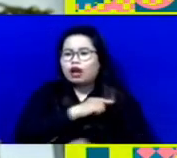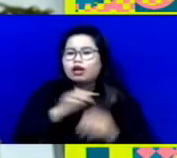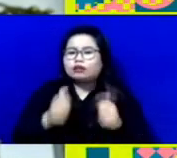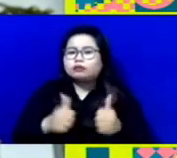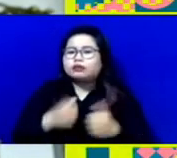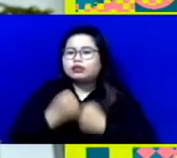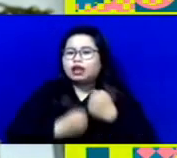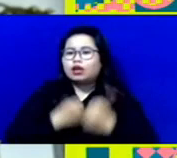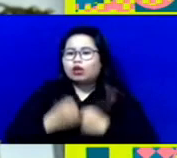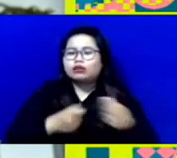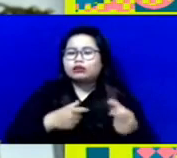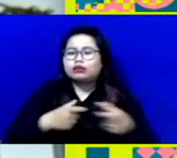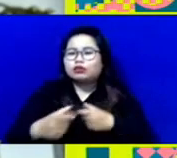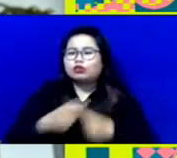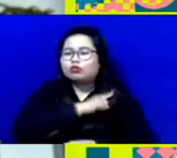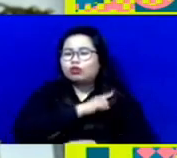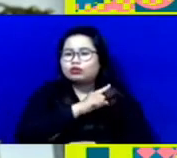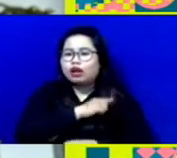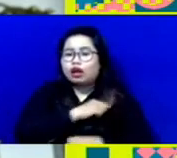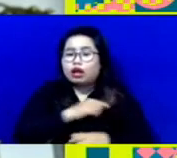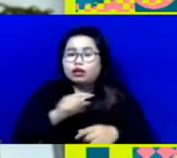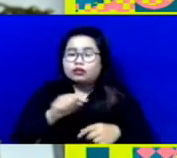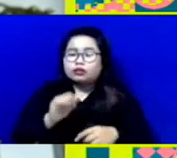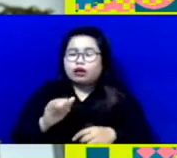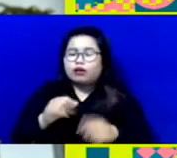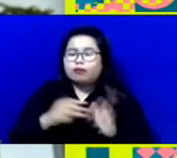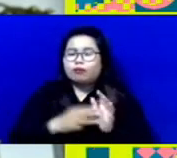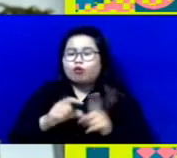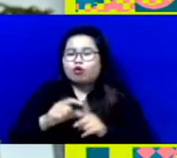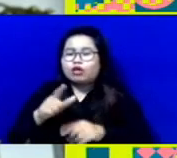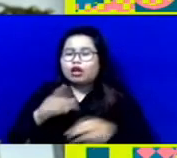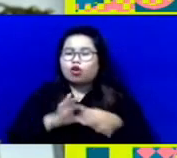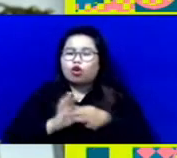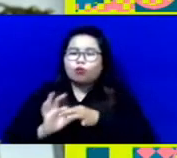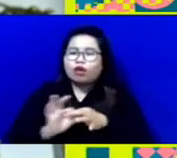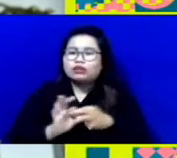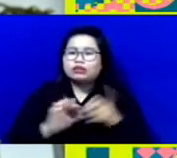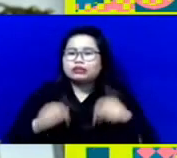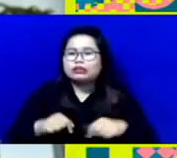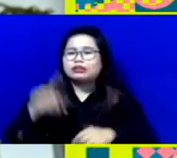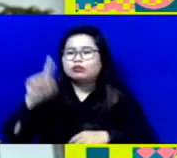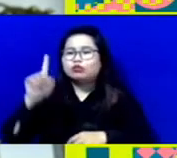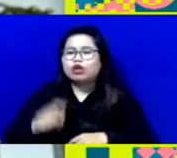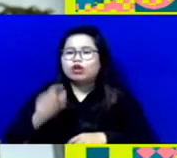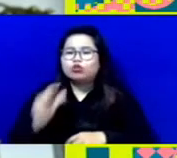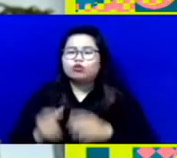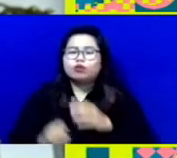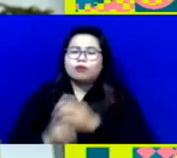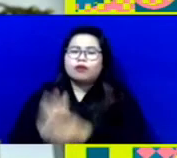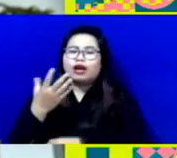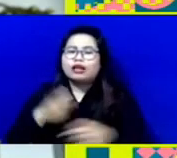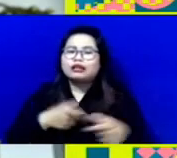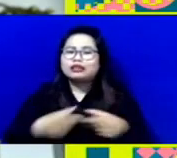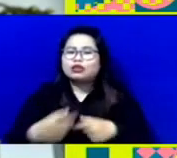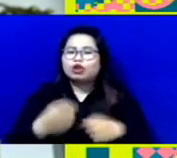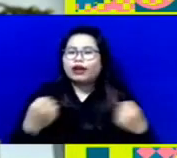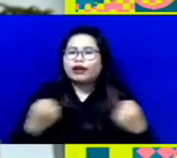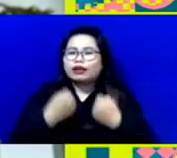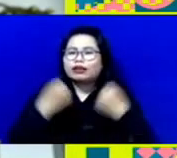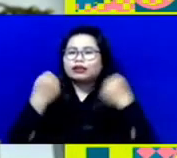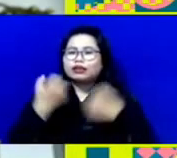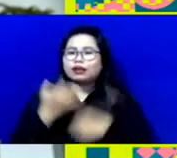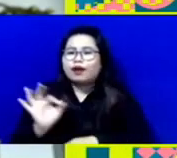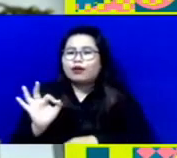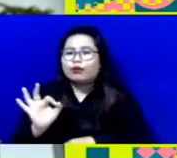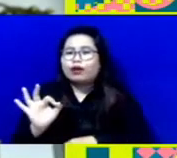of collaboration is needed in developing the renewable energy sectors. For instance, innovative financing such as